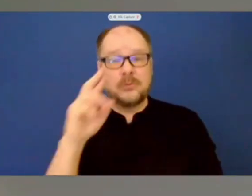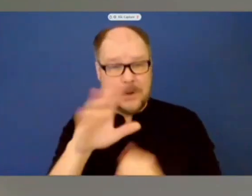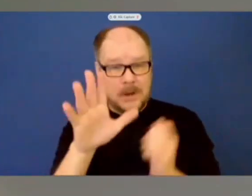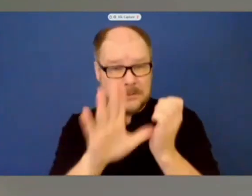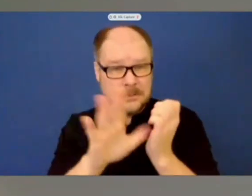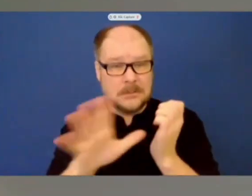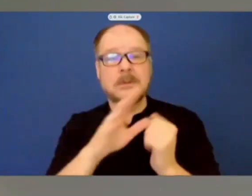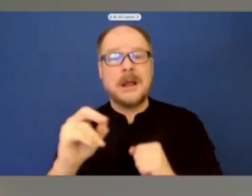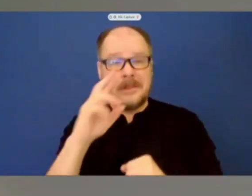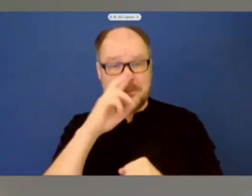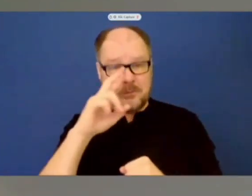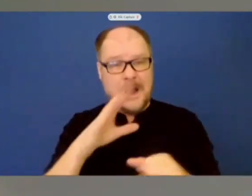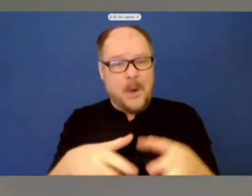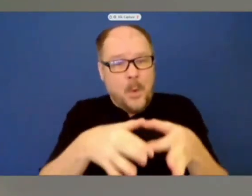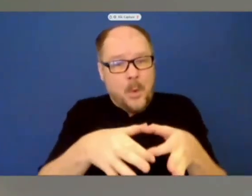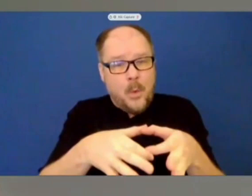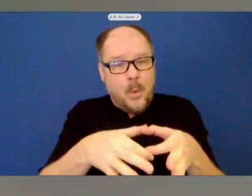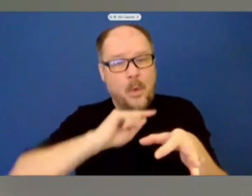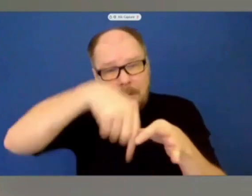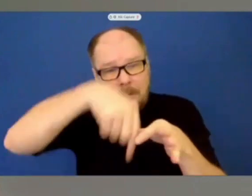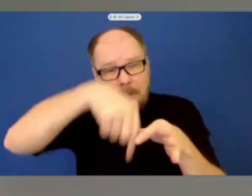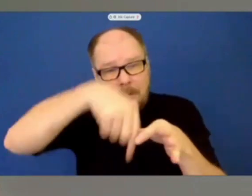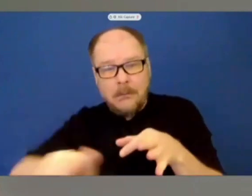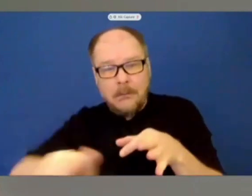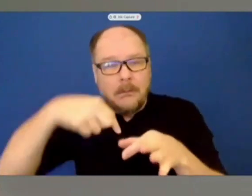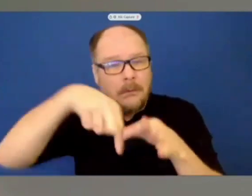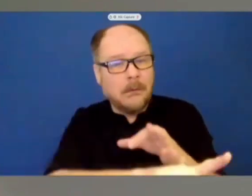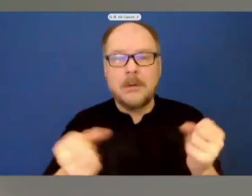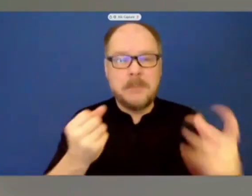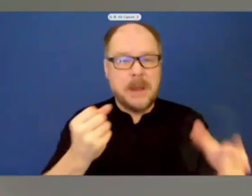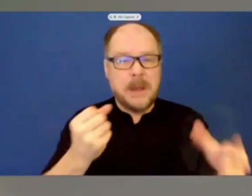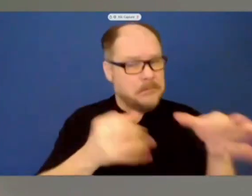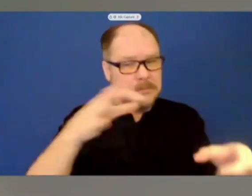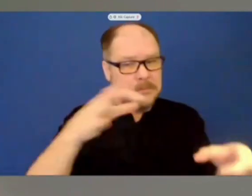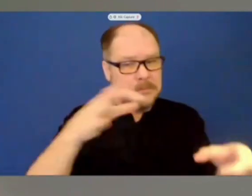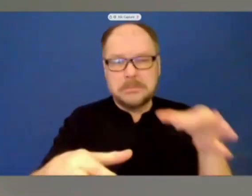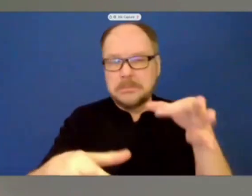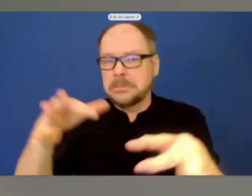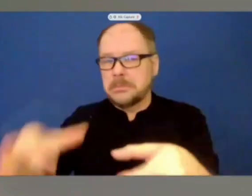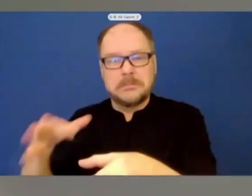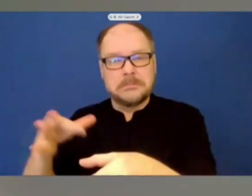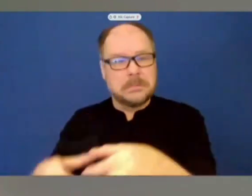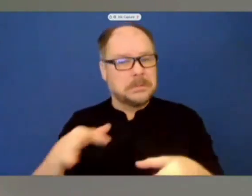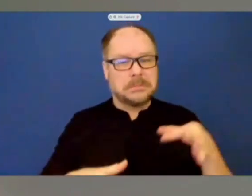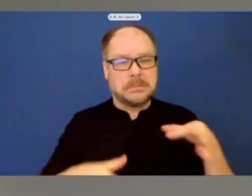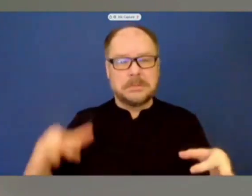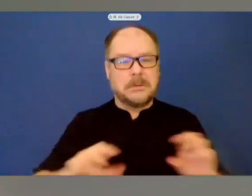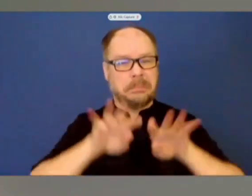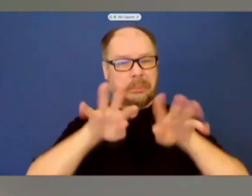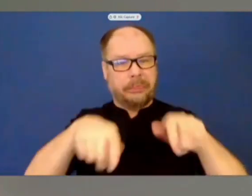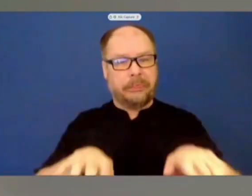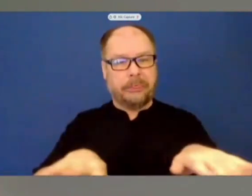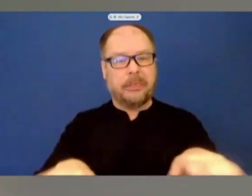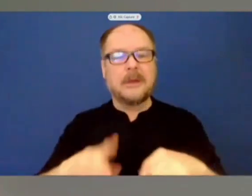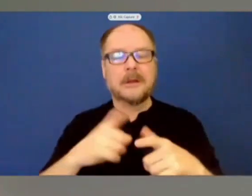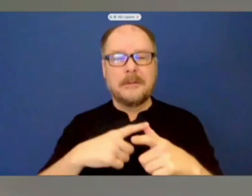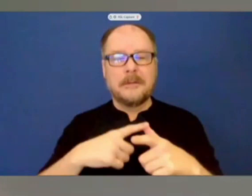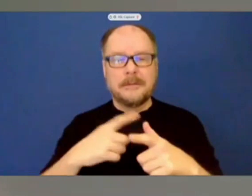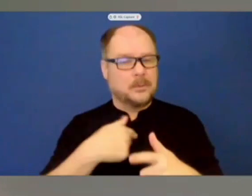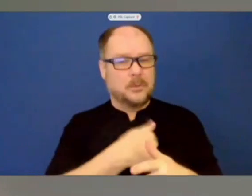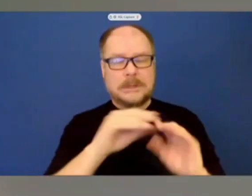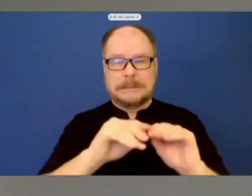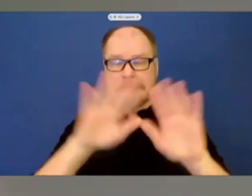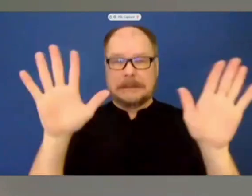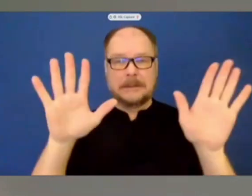to confirm that we did have a significant issue, then we acted. So I want to be clear, we did not see the